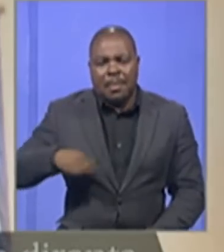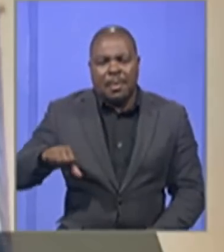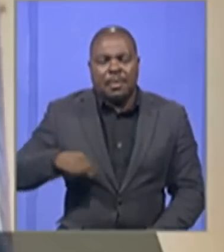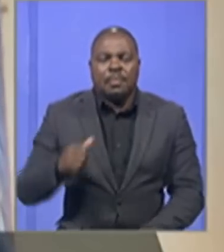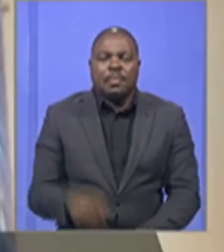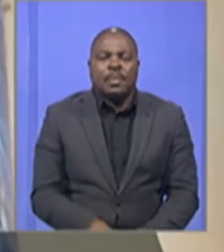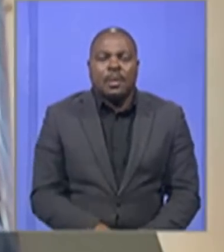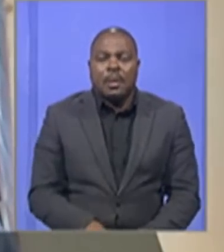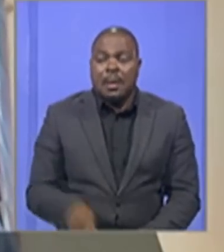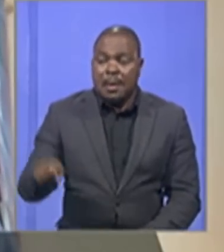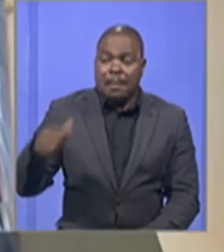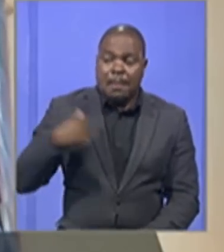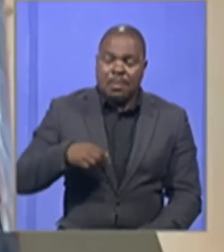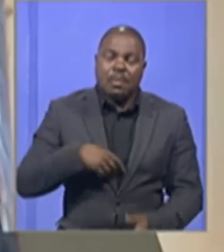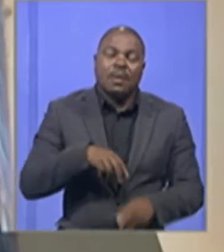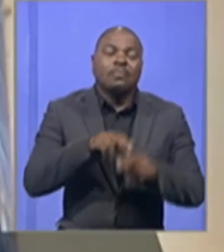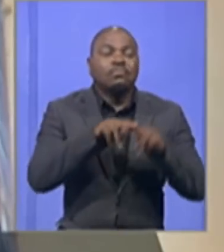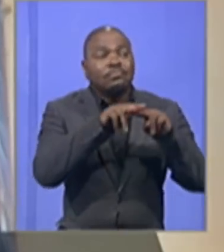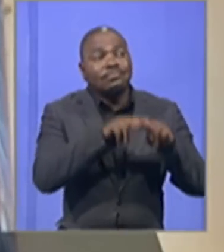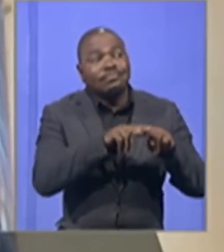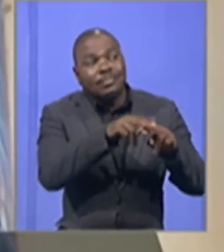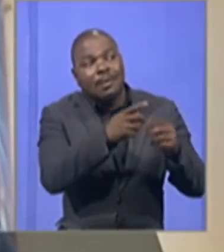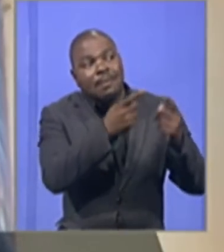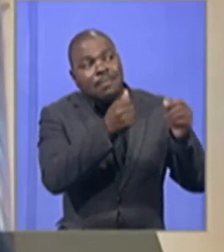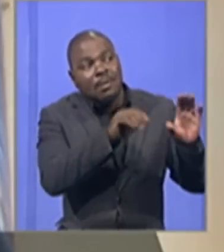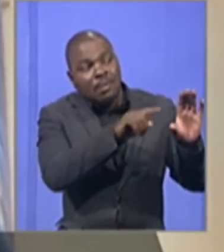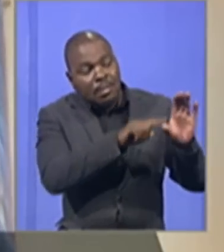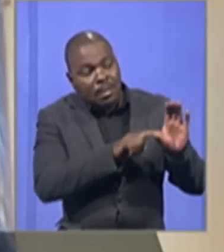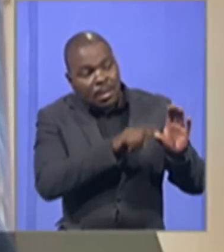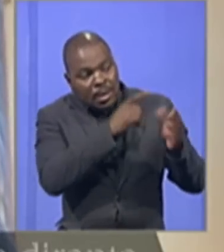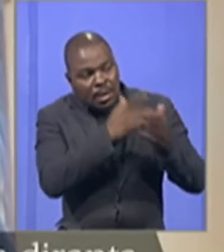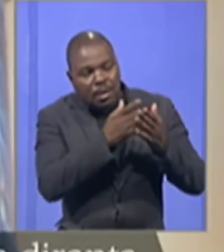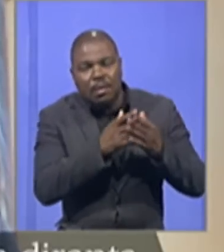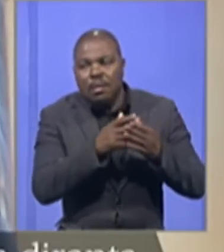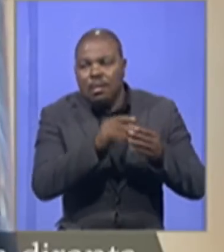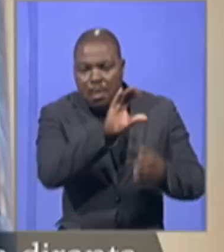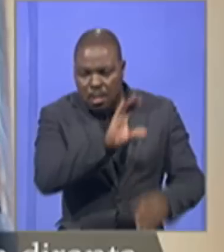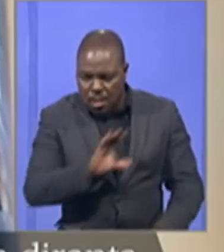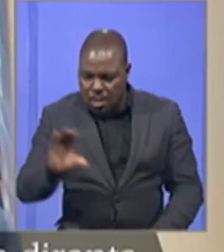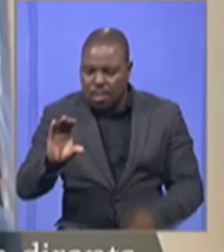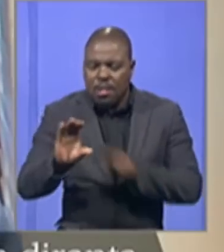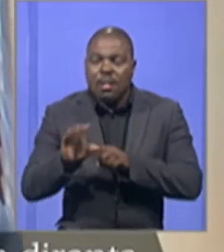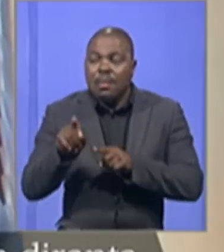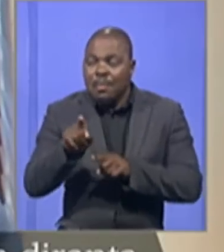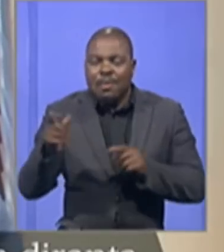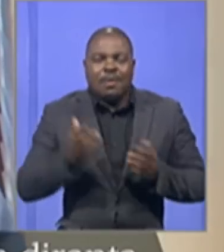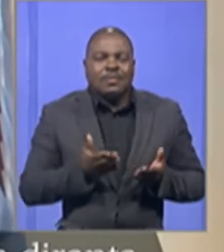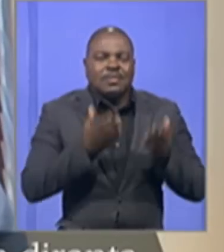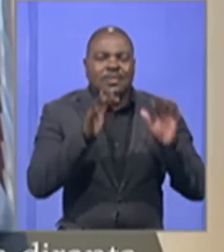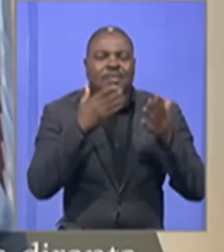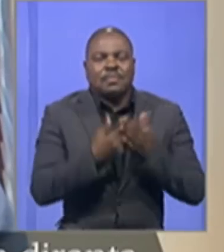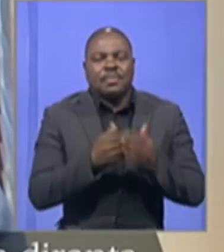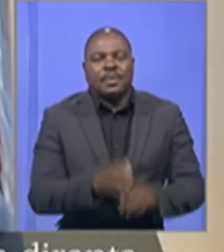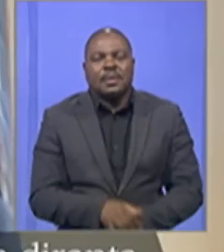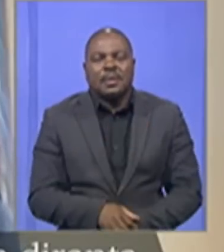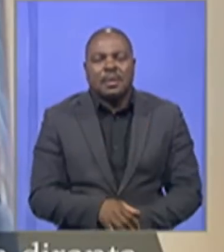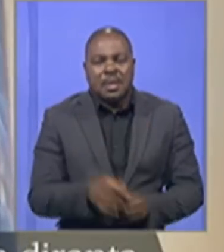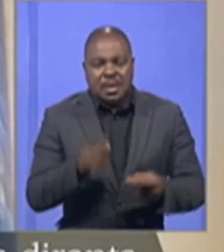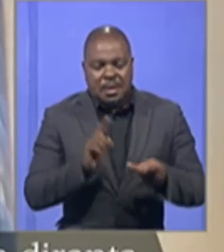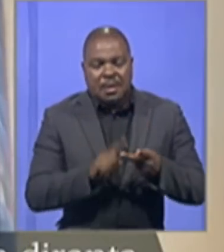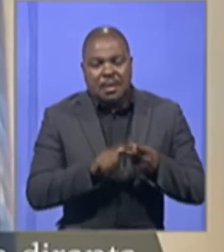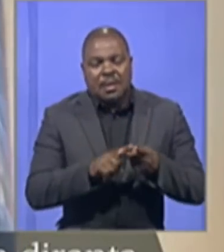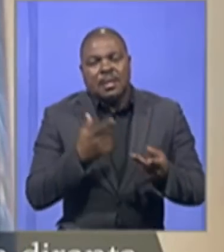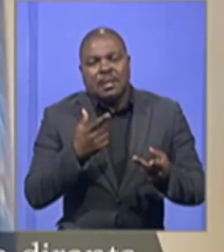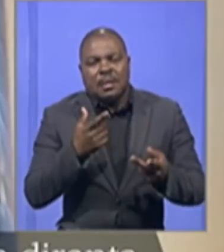rely on funding to be able to continue to deliver services to communities. It also says something about the